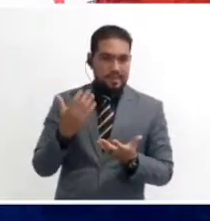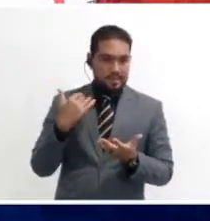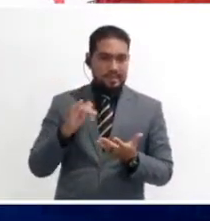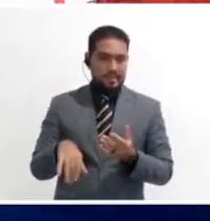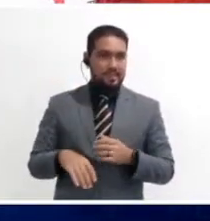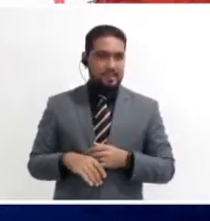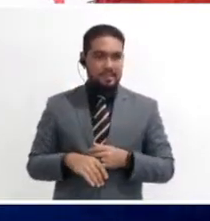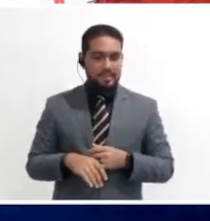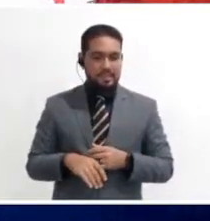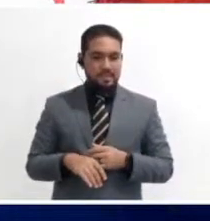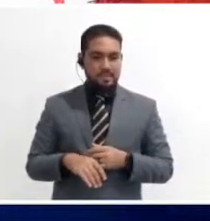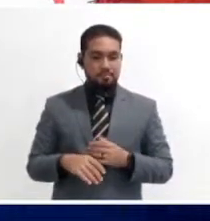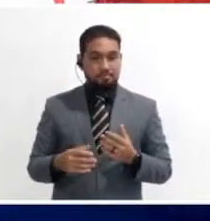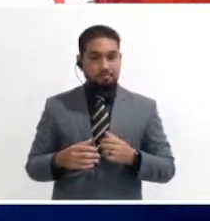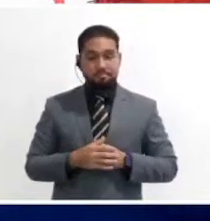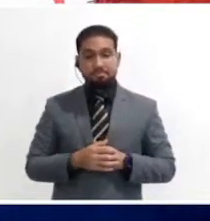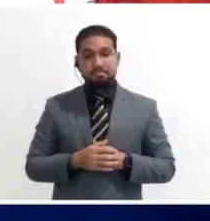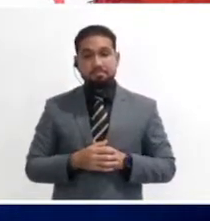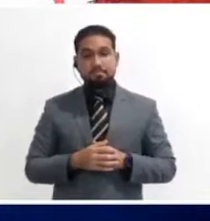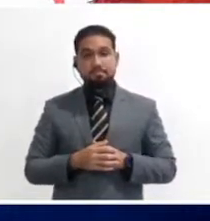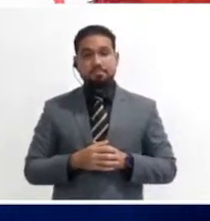And then a very popular